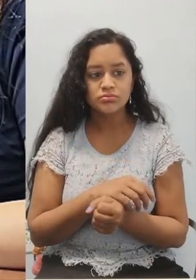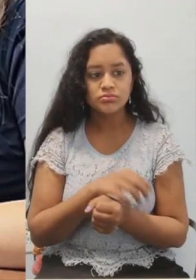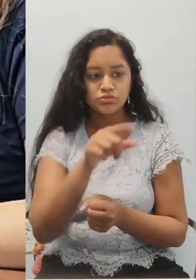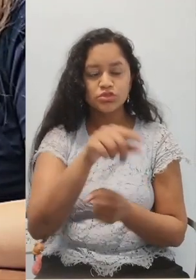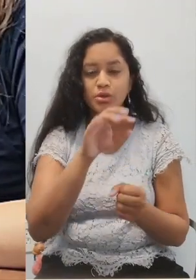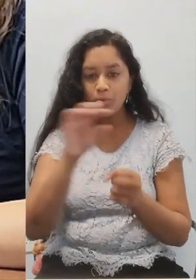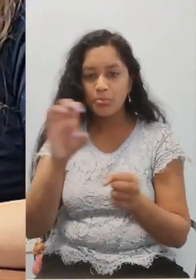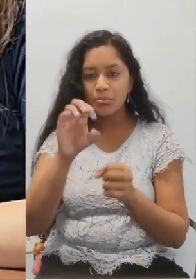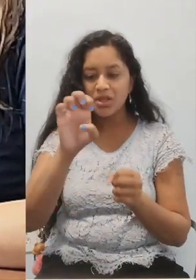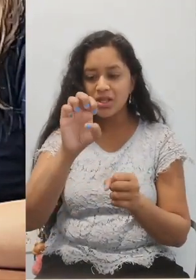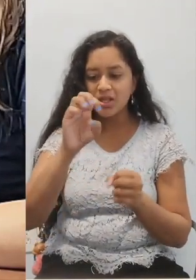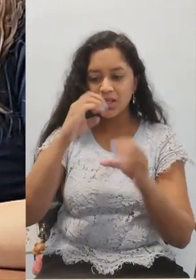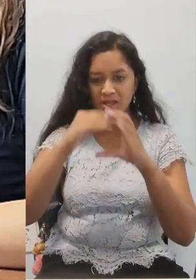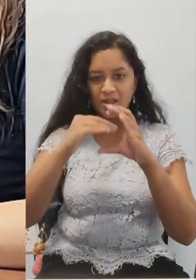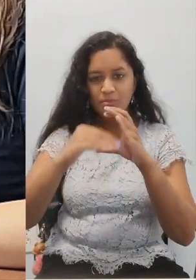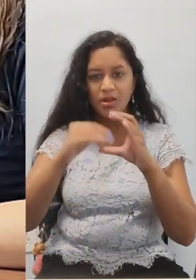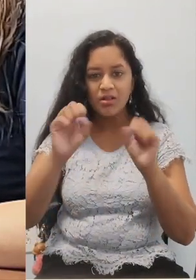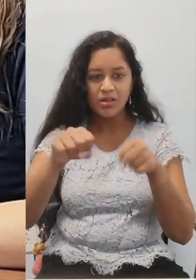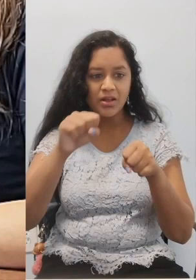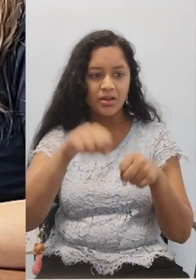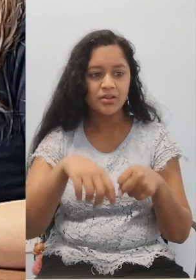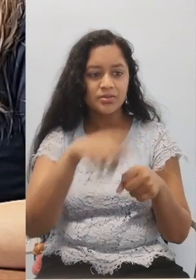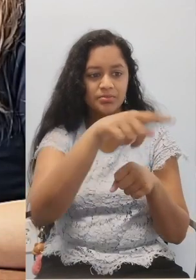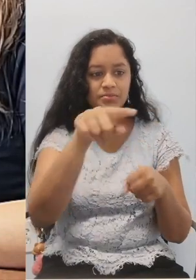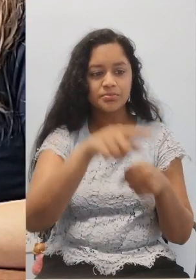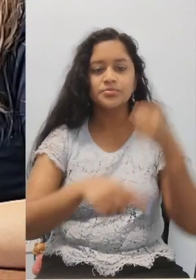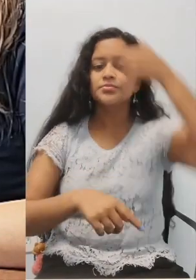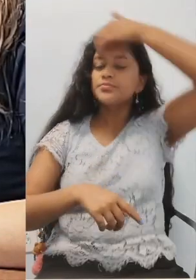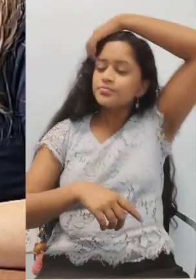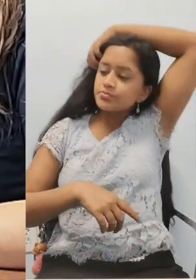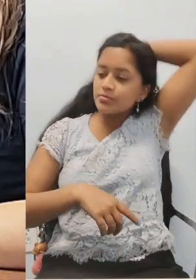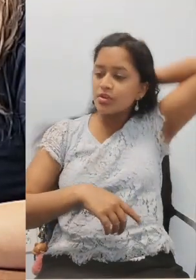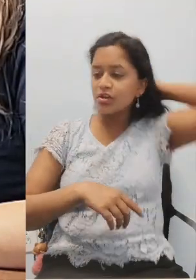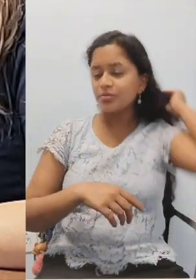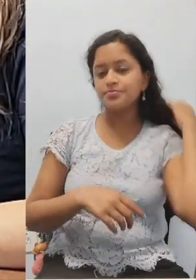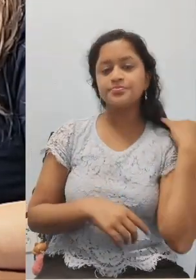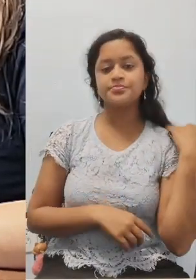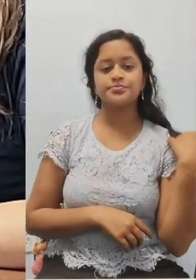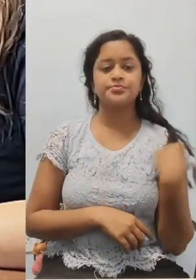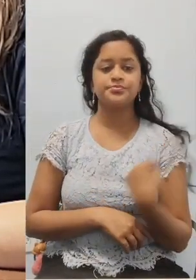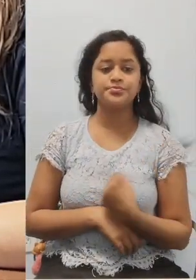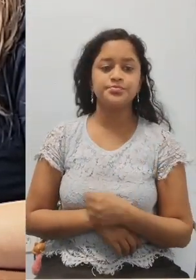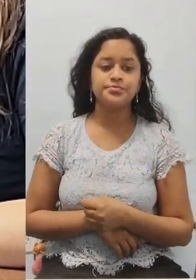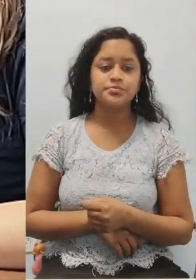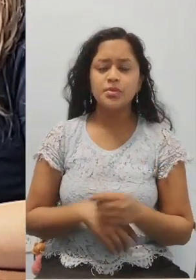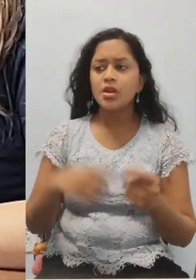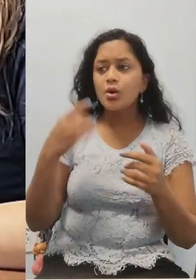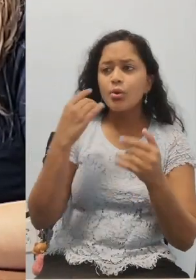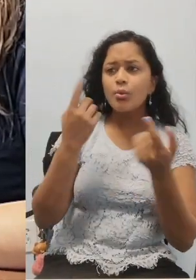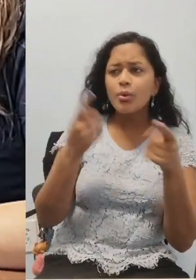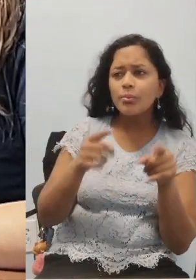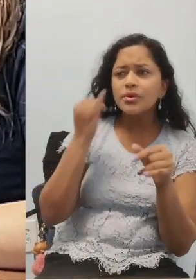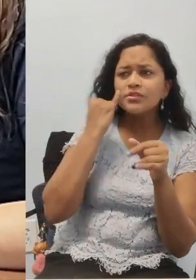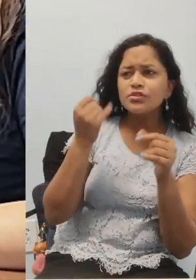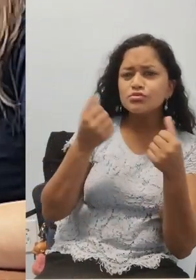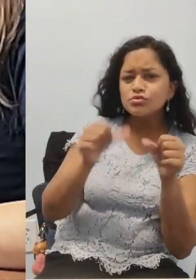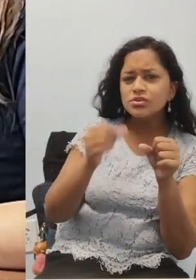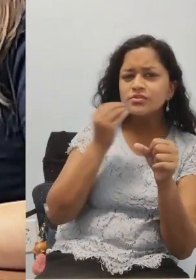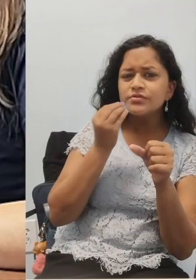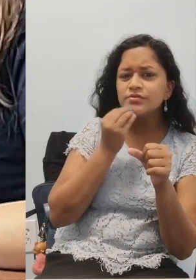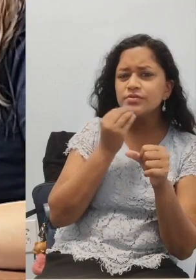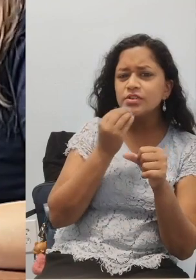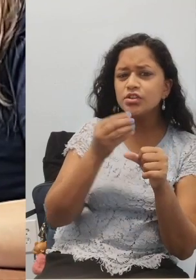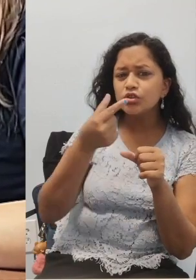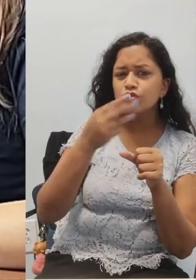at sharks@gov.ky. What if you're like trying to feed, like a grouper or something in the deep